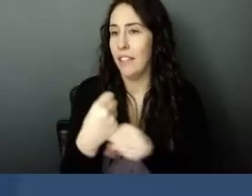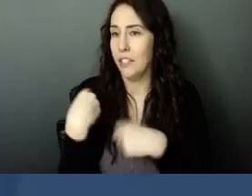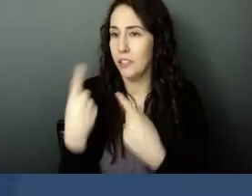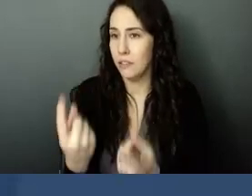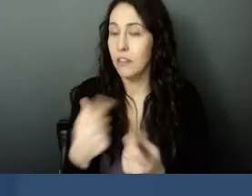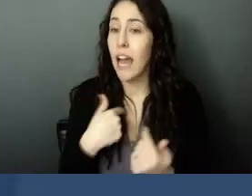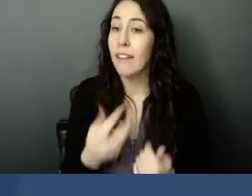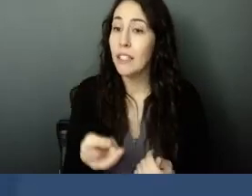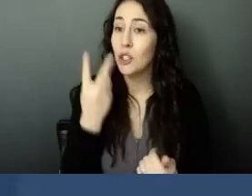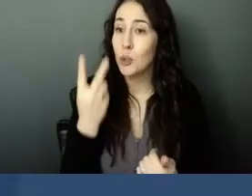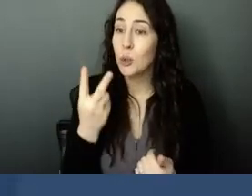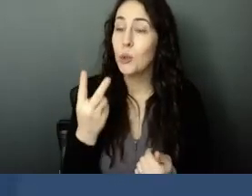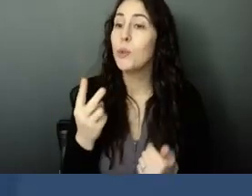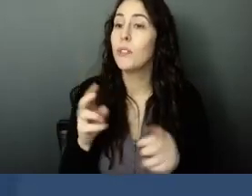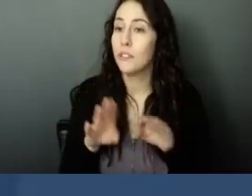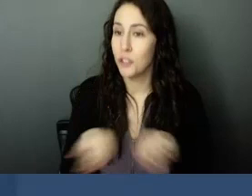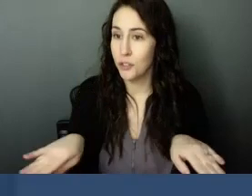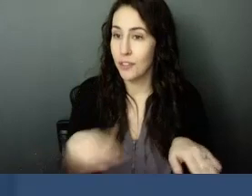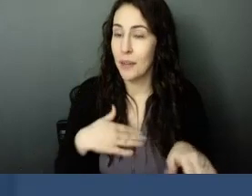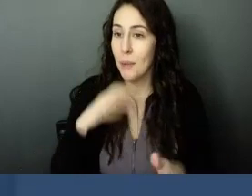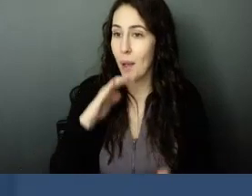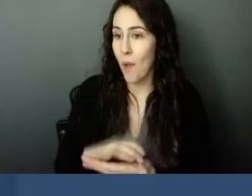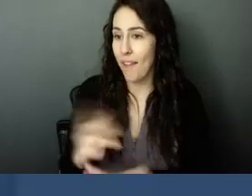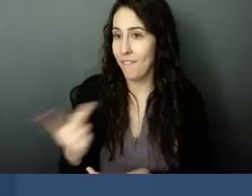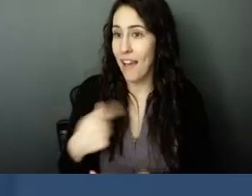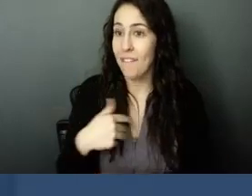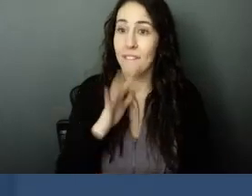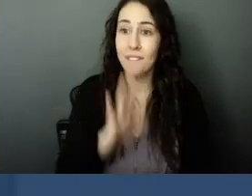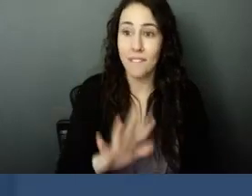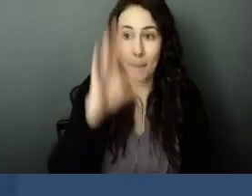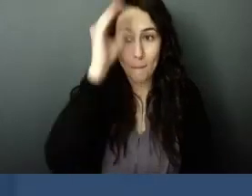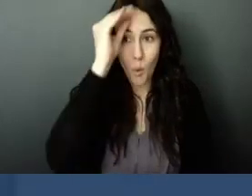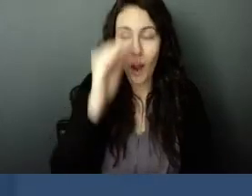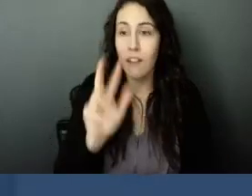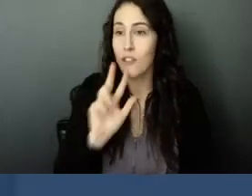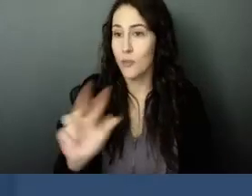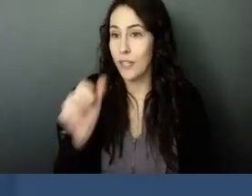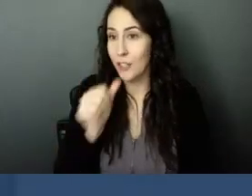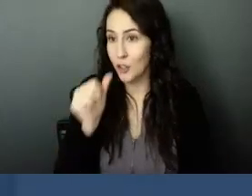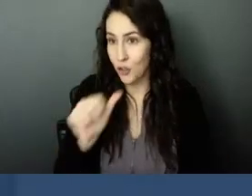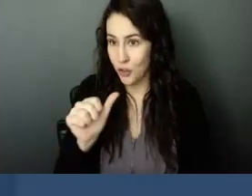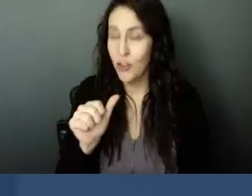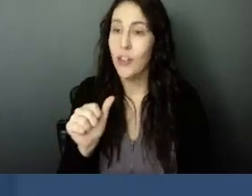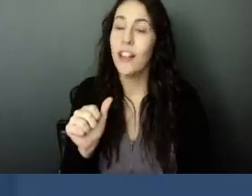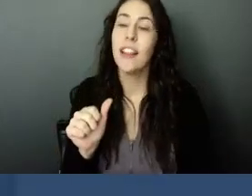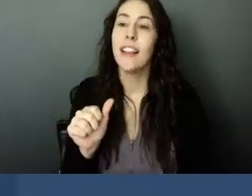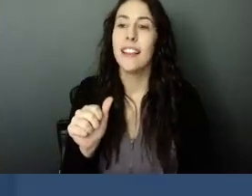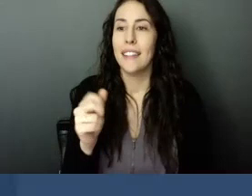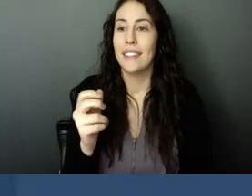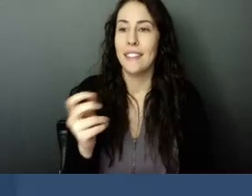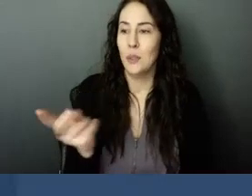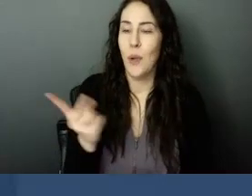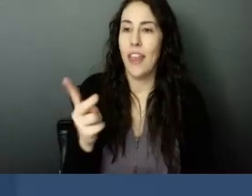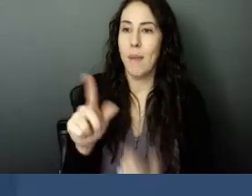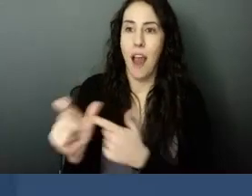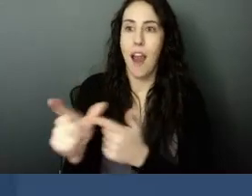have 2 little ones. My wife and I have a 5-year-old boy and a 3-year-old little girl. We're all running around the house, so forgive